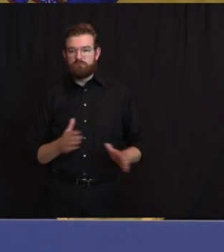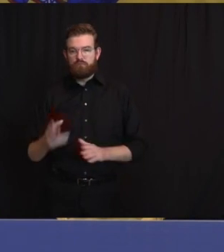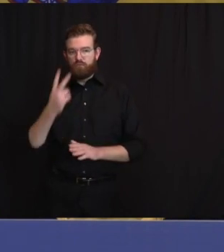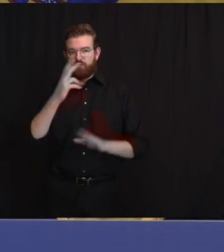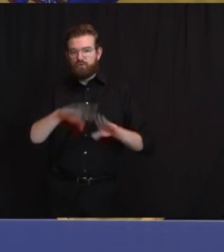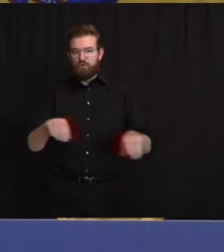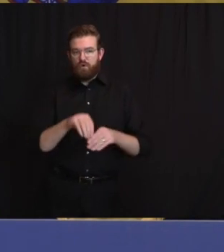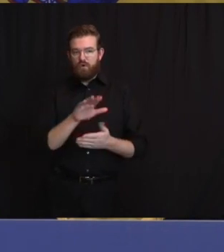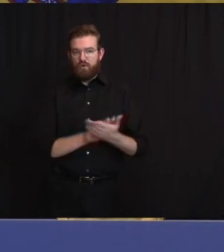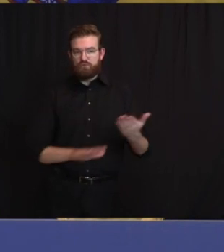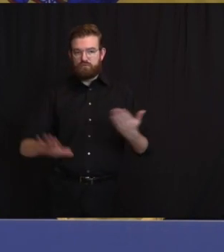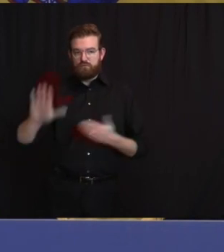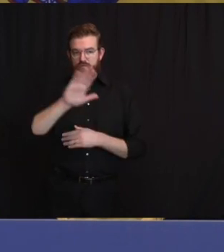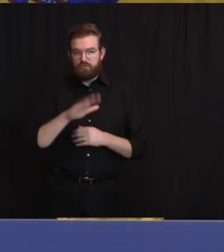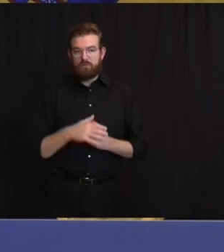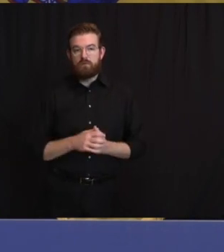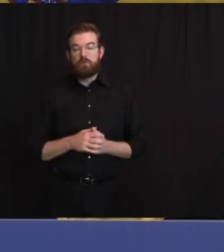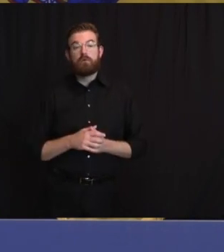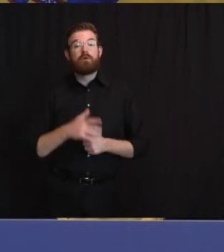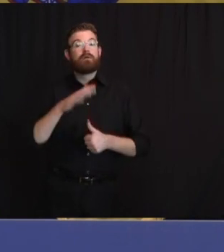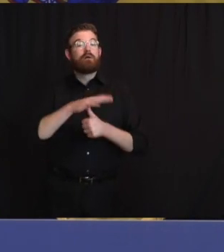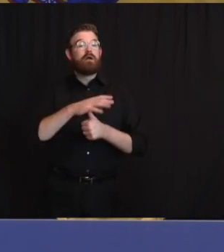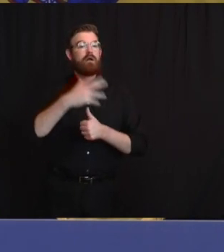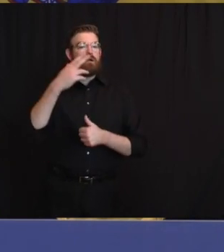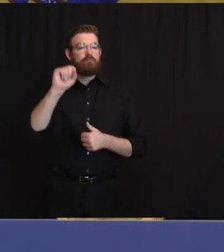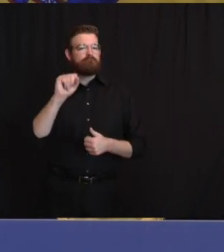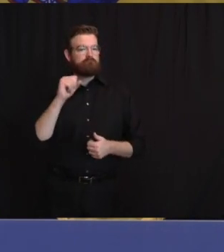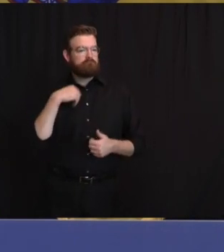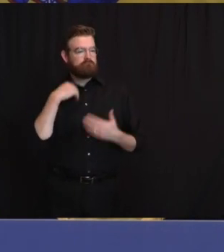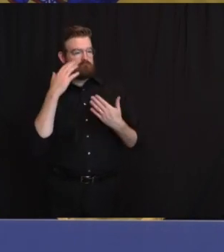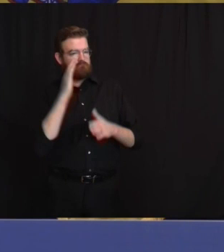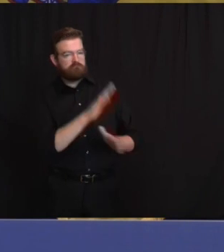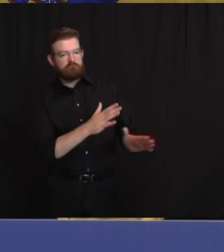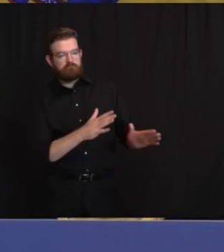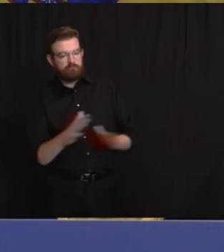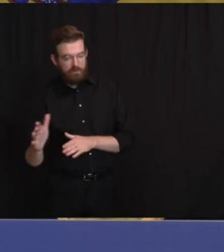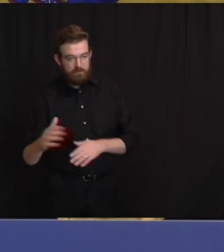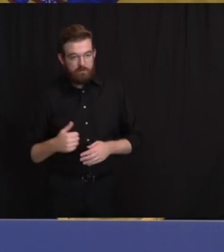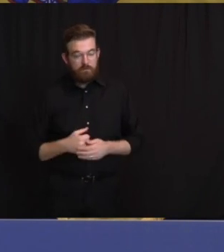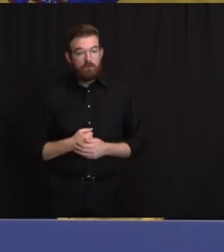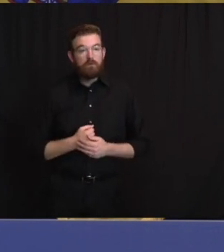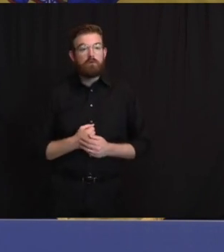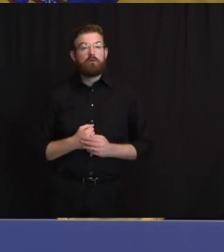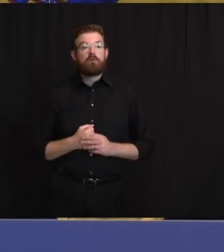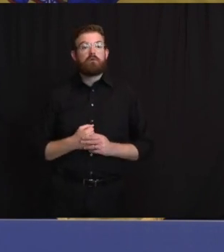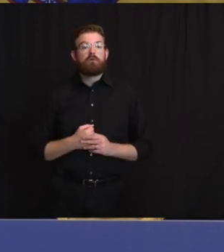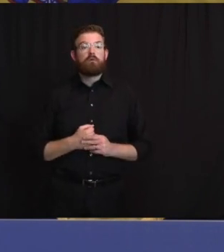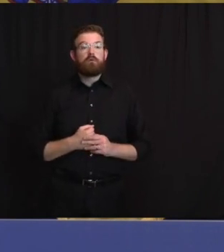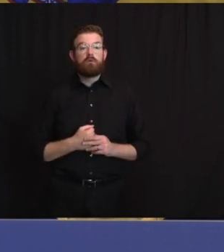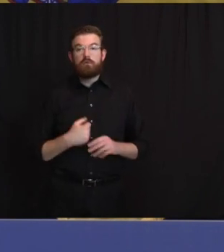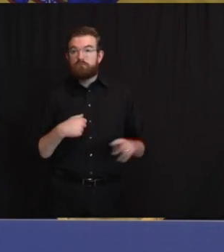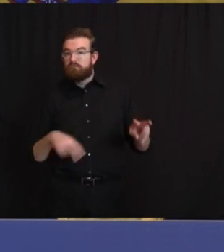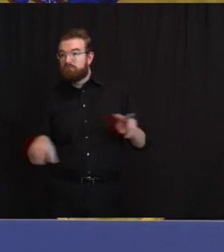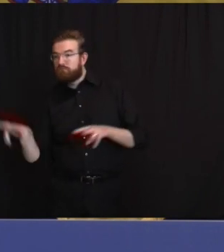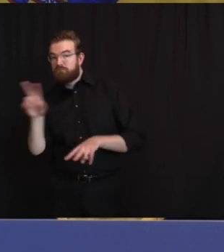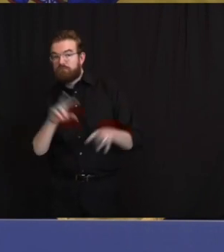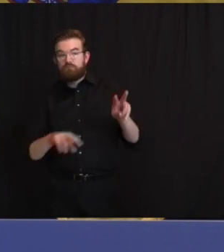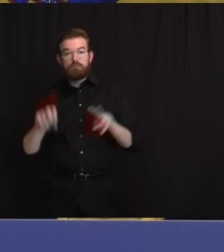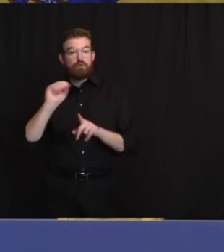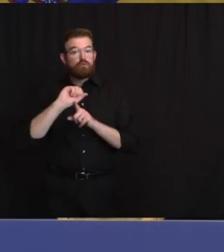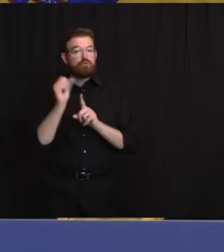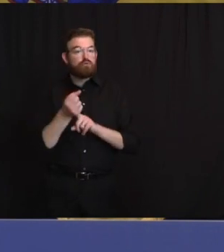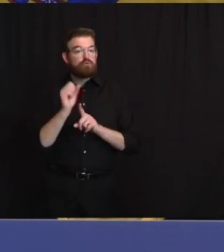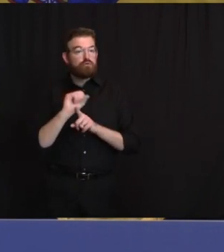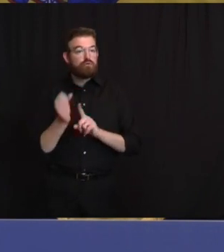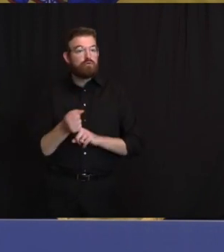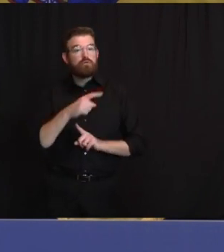be a senior in high school. But yeah, I think in their specific cases, I think the institutions have handled themselves really